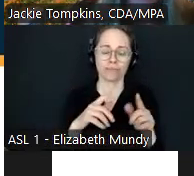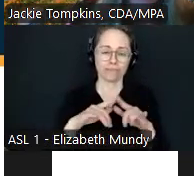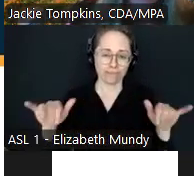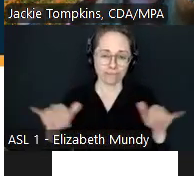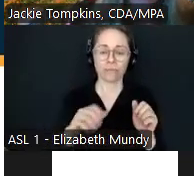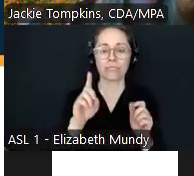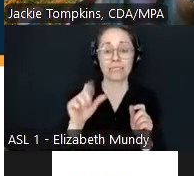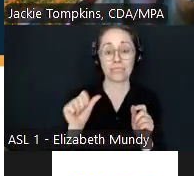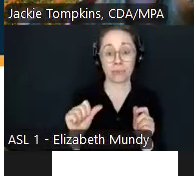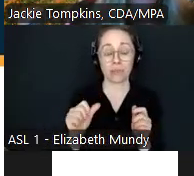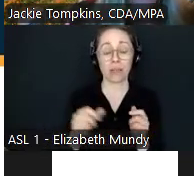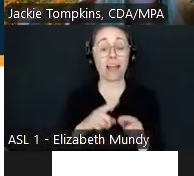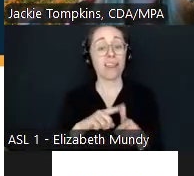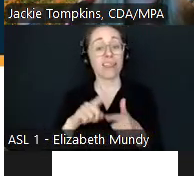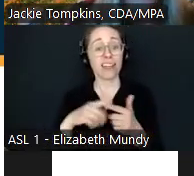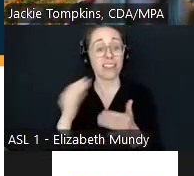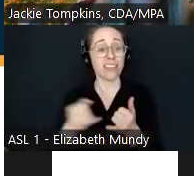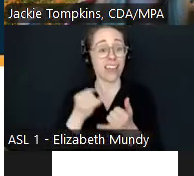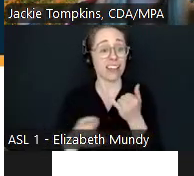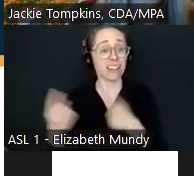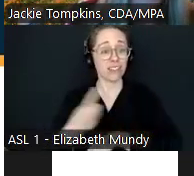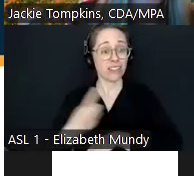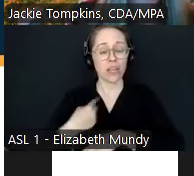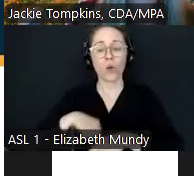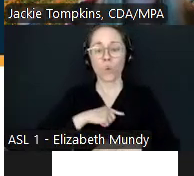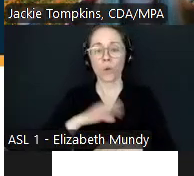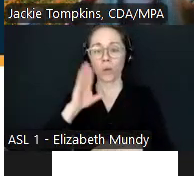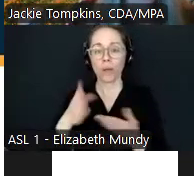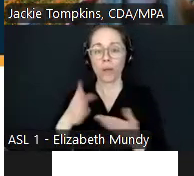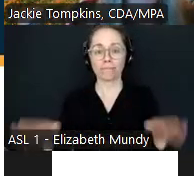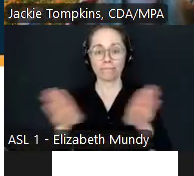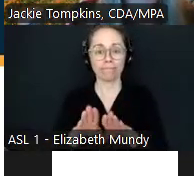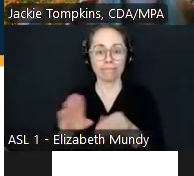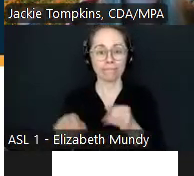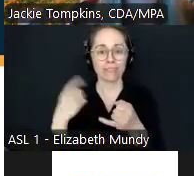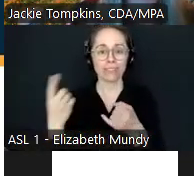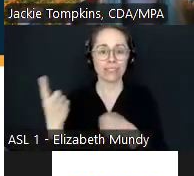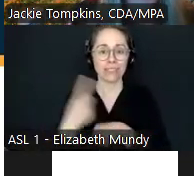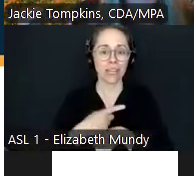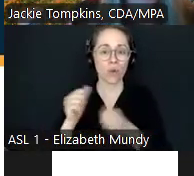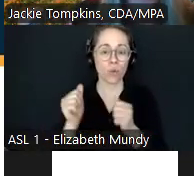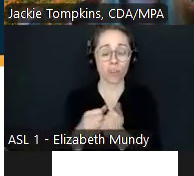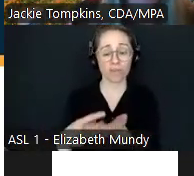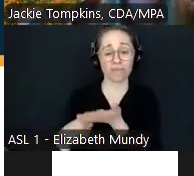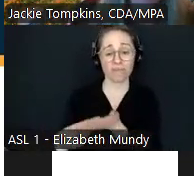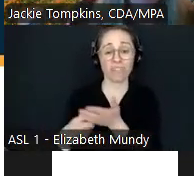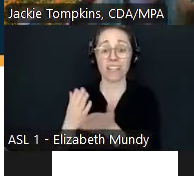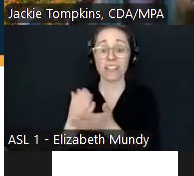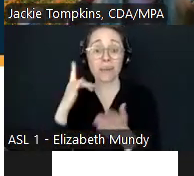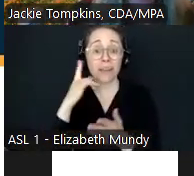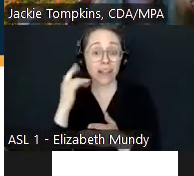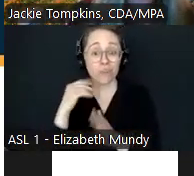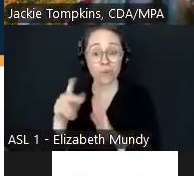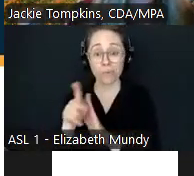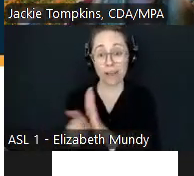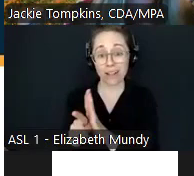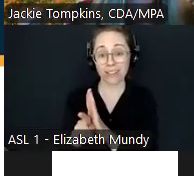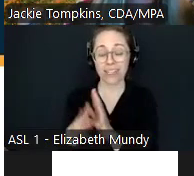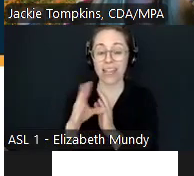at the end of the day, we're aiming to close out the day with a conversation with some of our California policy and